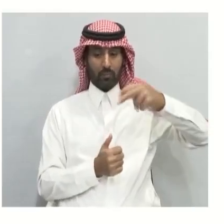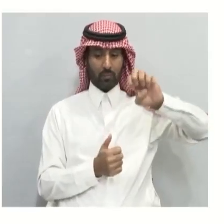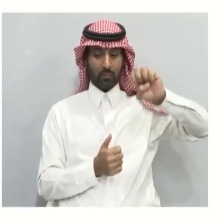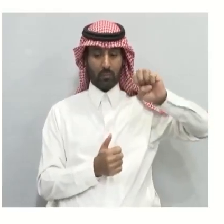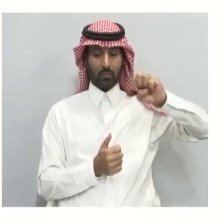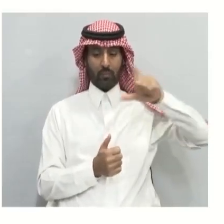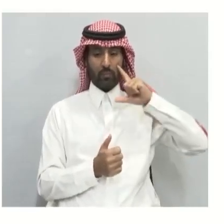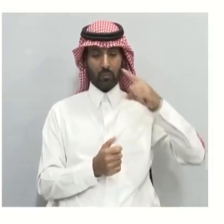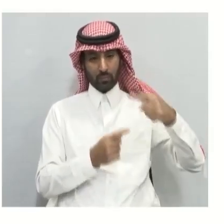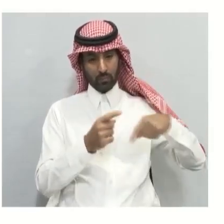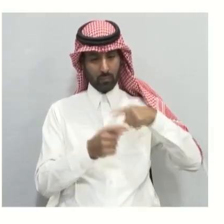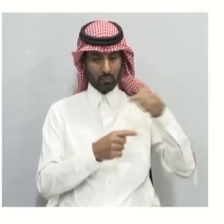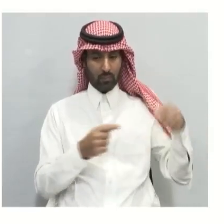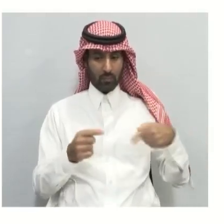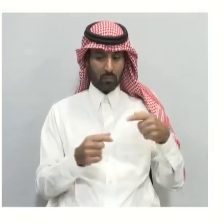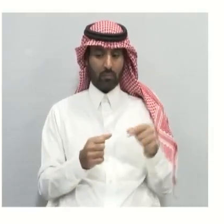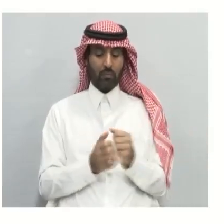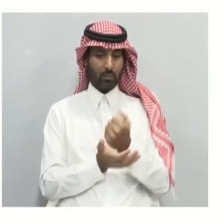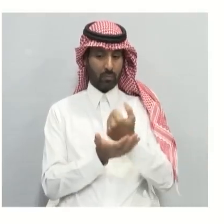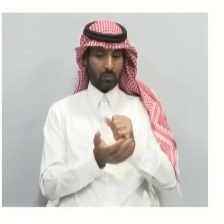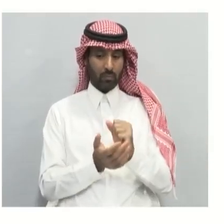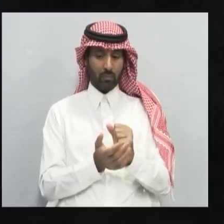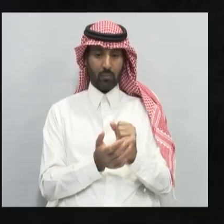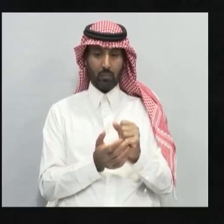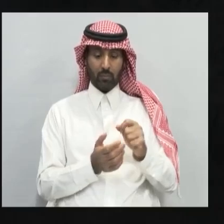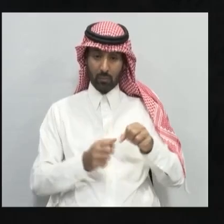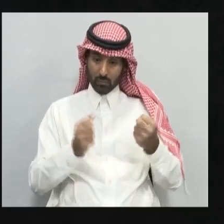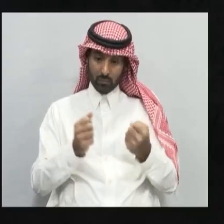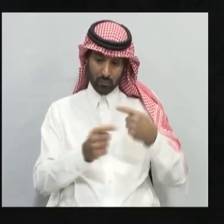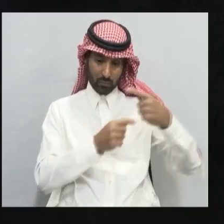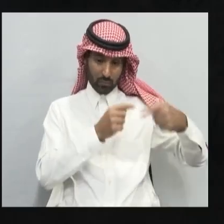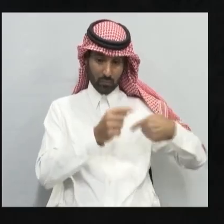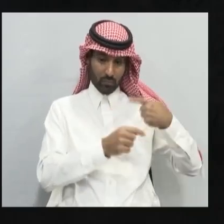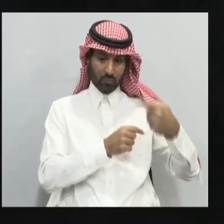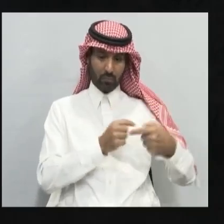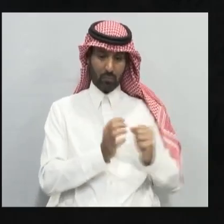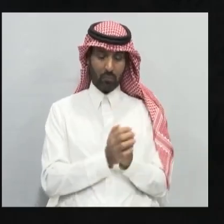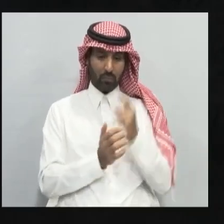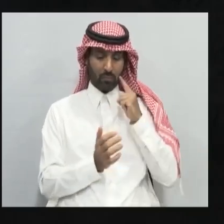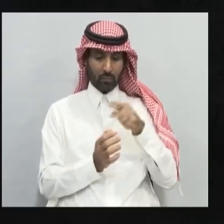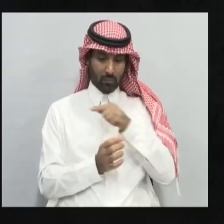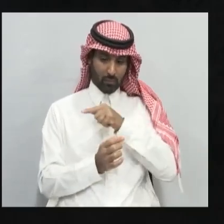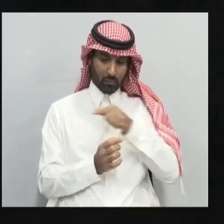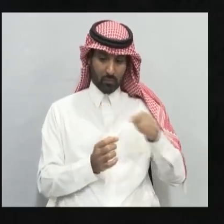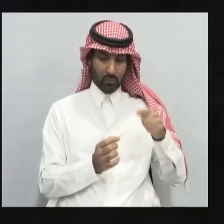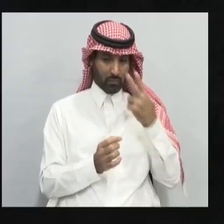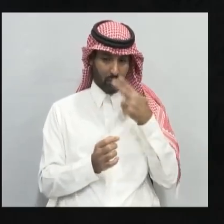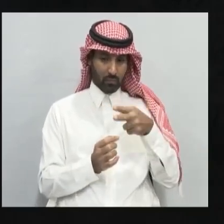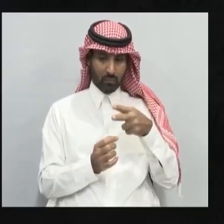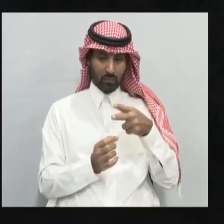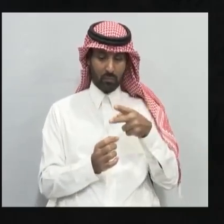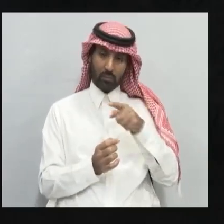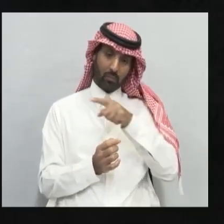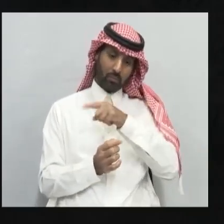back in time and we'll cancel the wheel. How do you think our lives will look like? Today, our lives will look